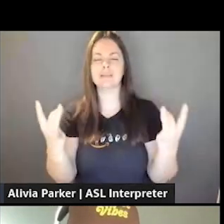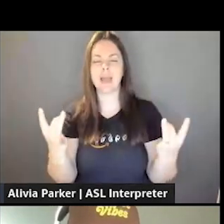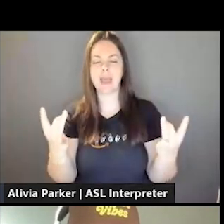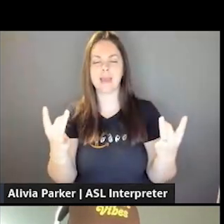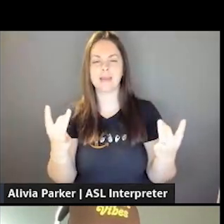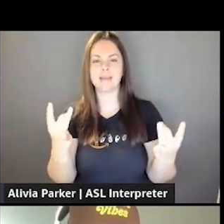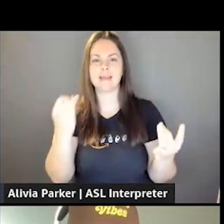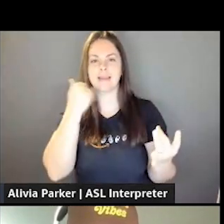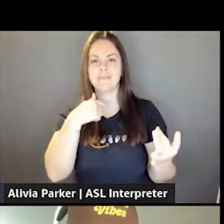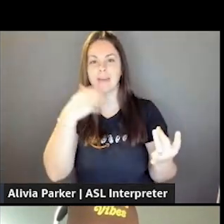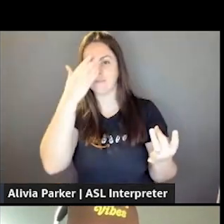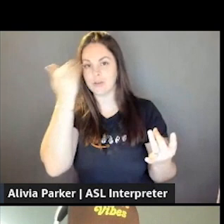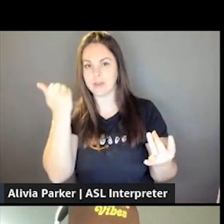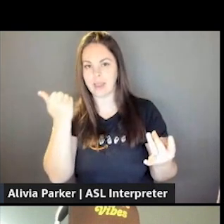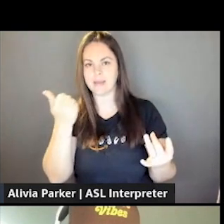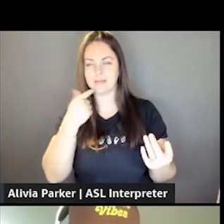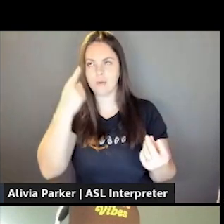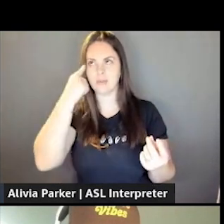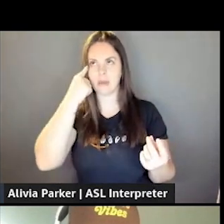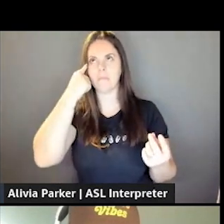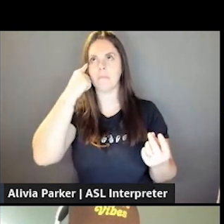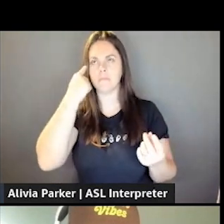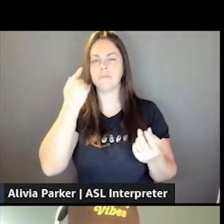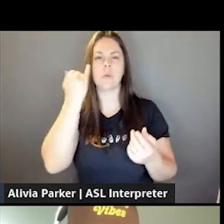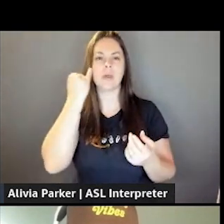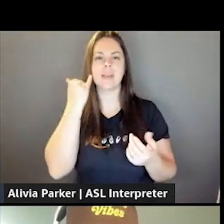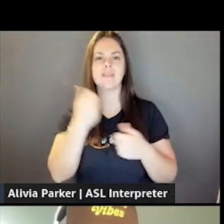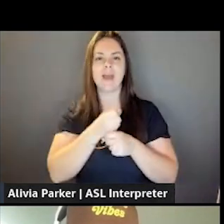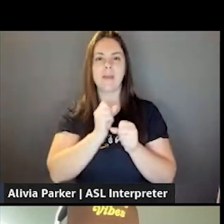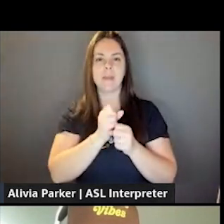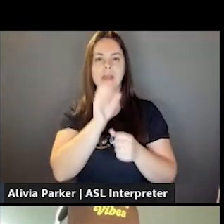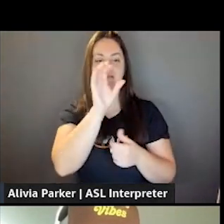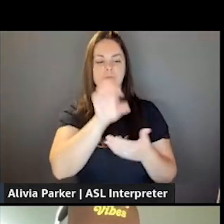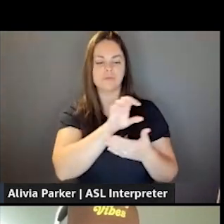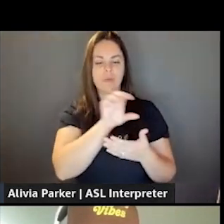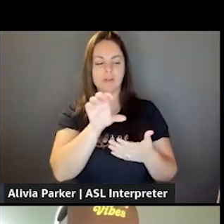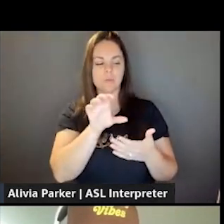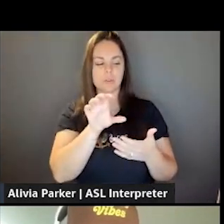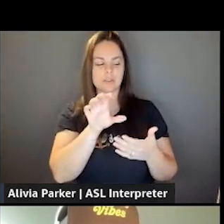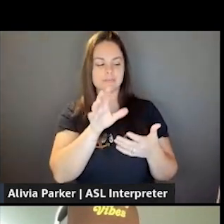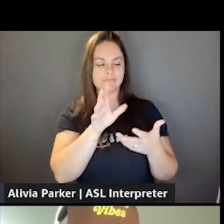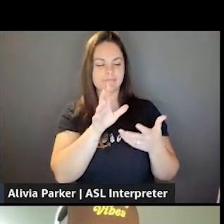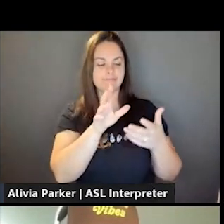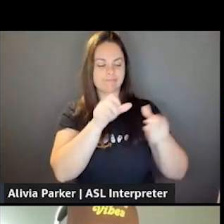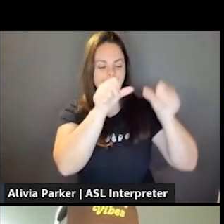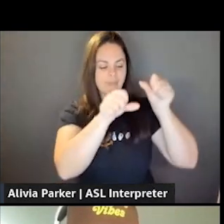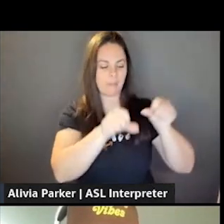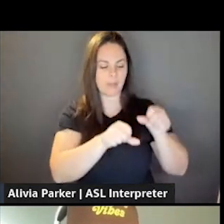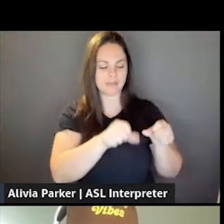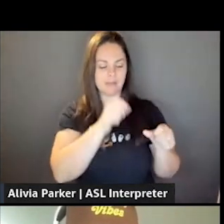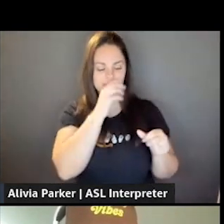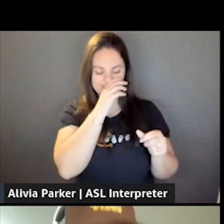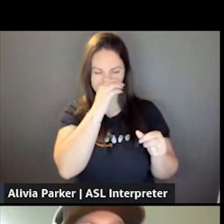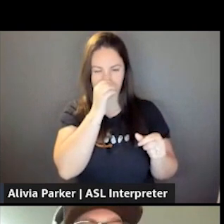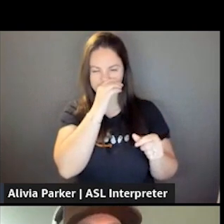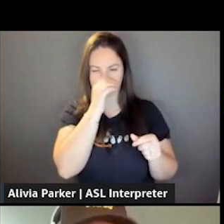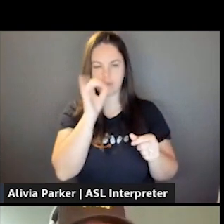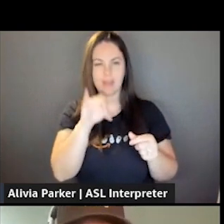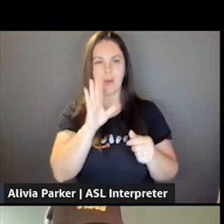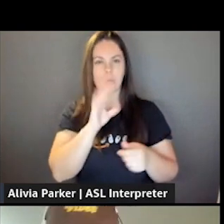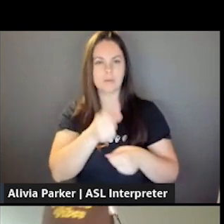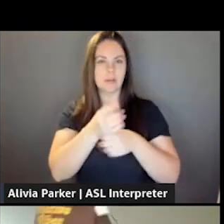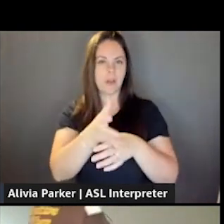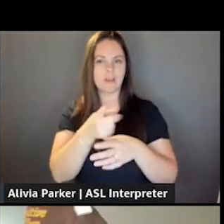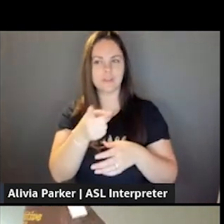for her specifically with things that are lovely and that would definitely calm her down? Things like Lambda and